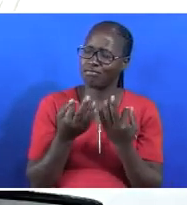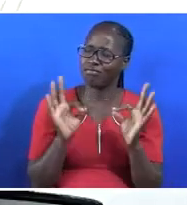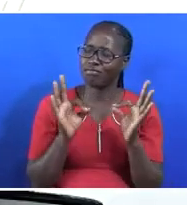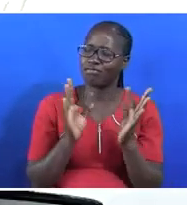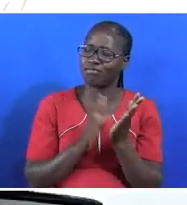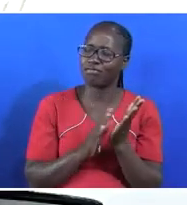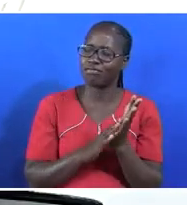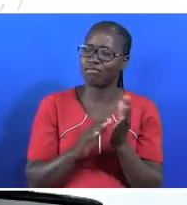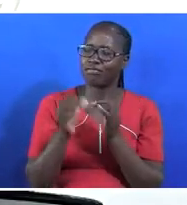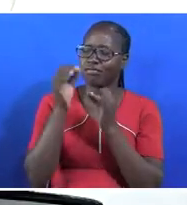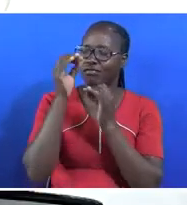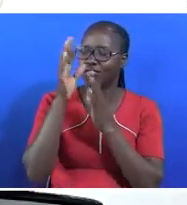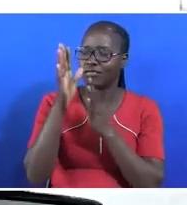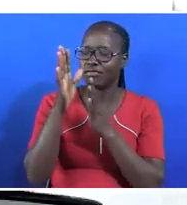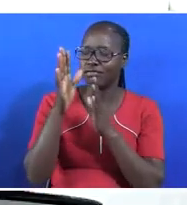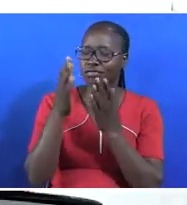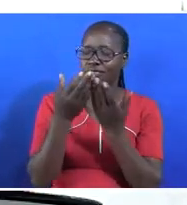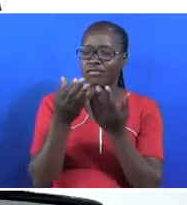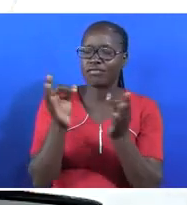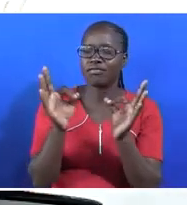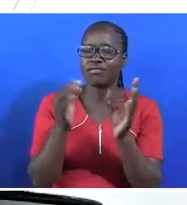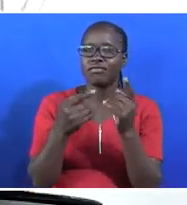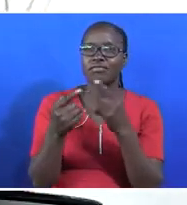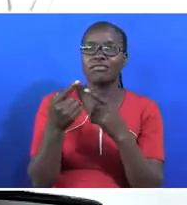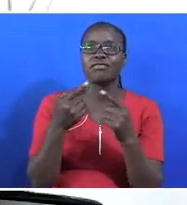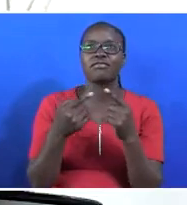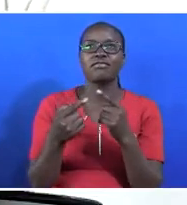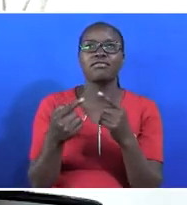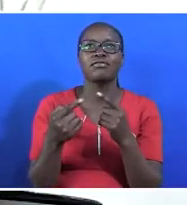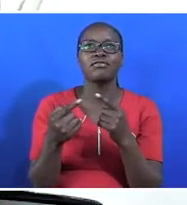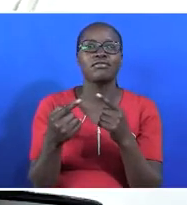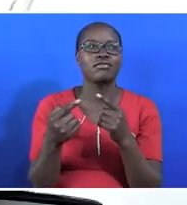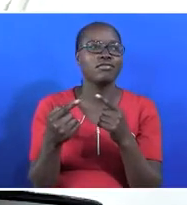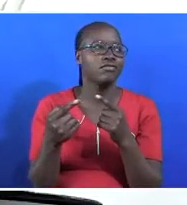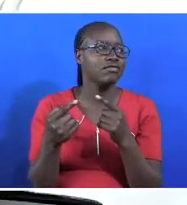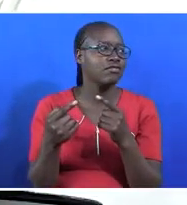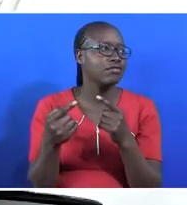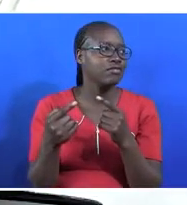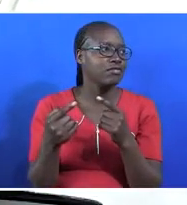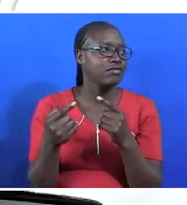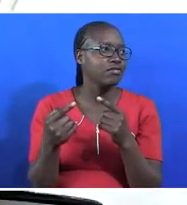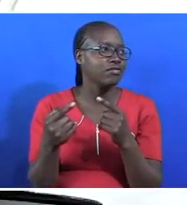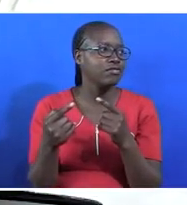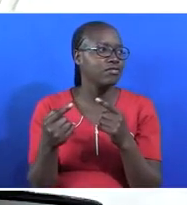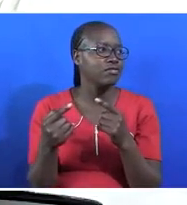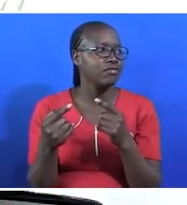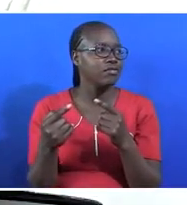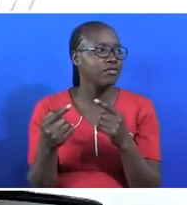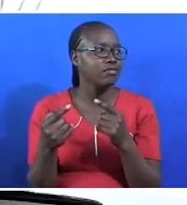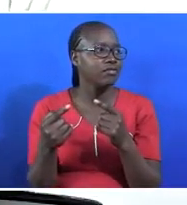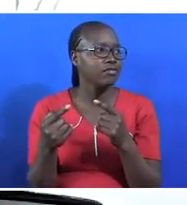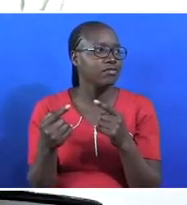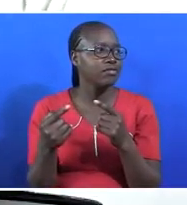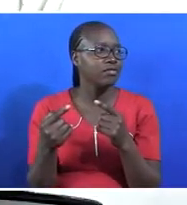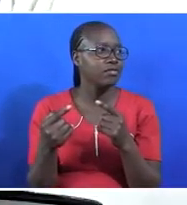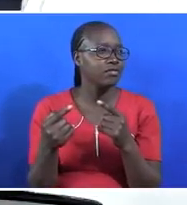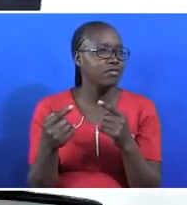God, praise God. Break free and come. Break free and come. Break free and